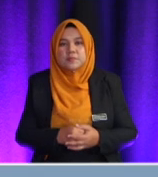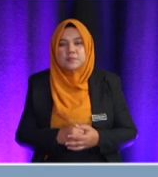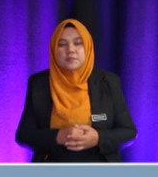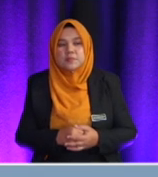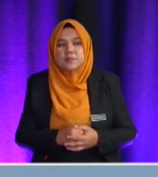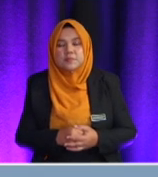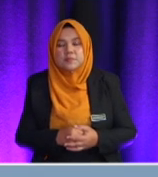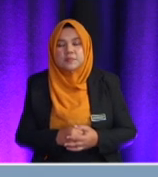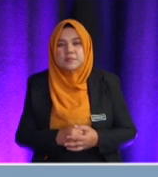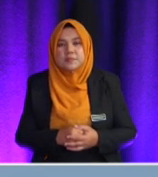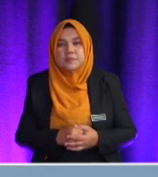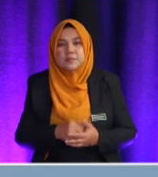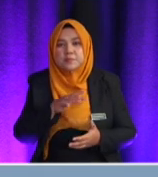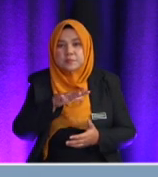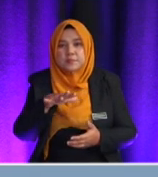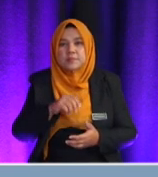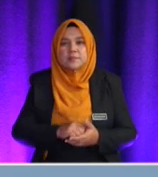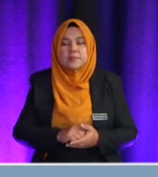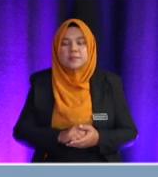Yes. So, can you spell the word for me?